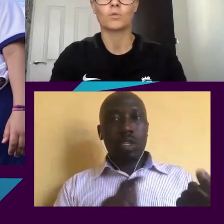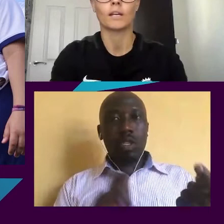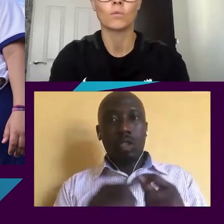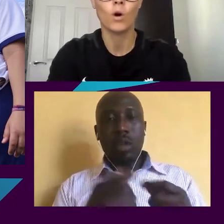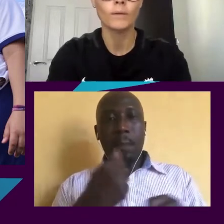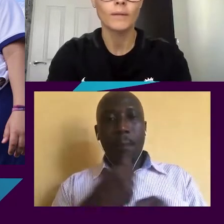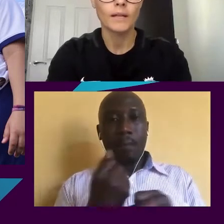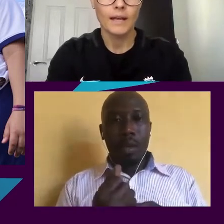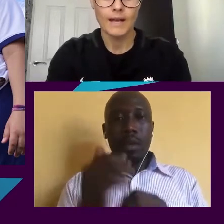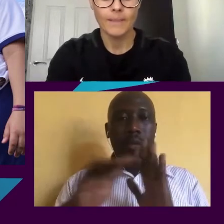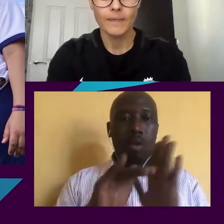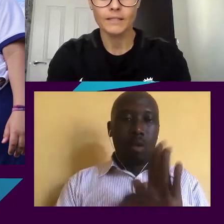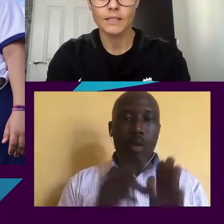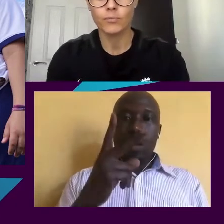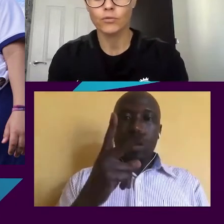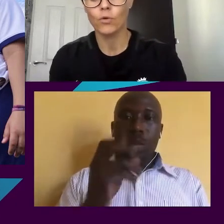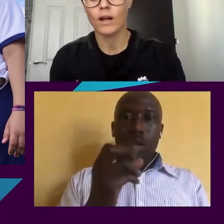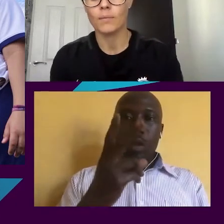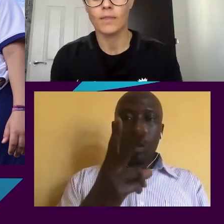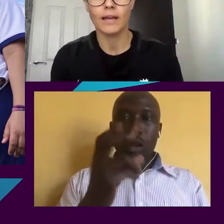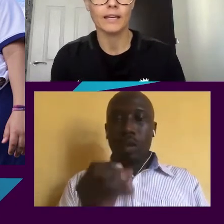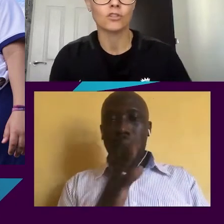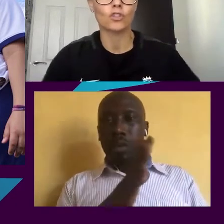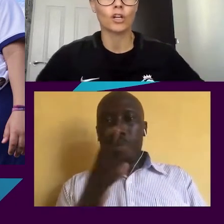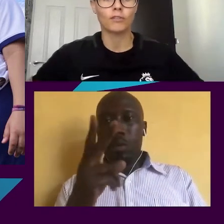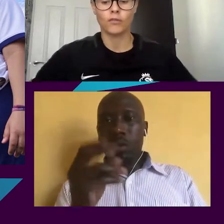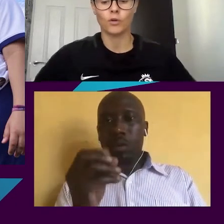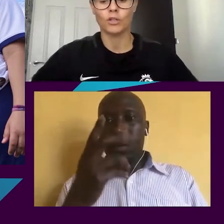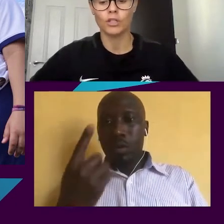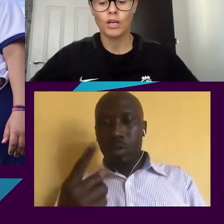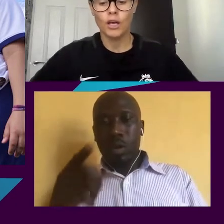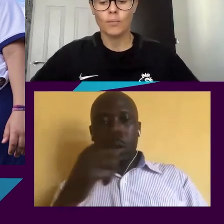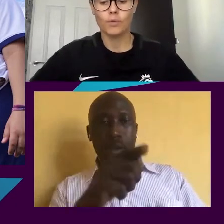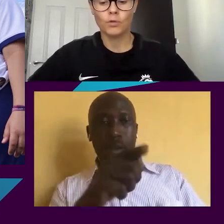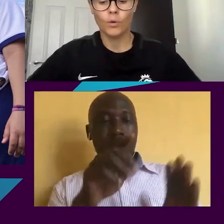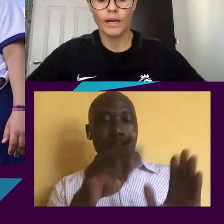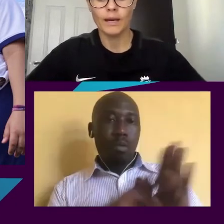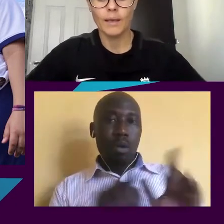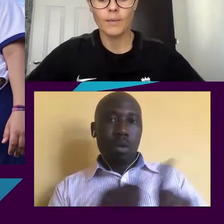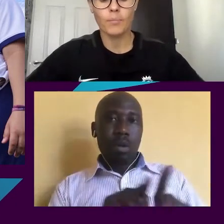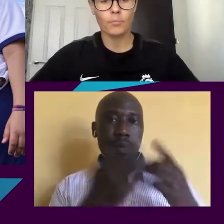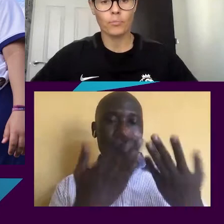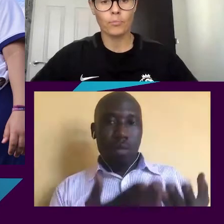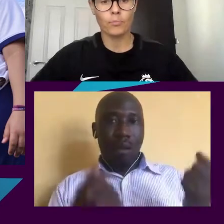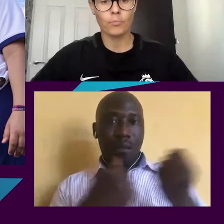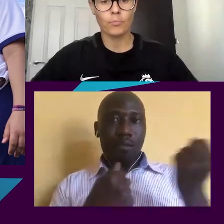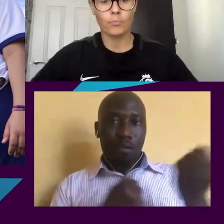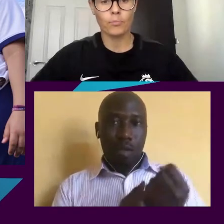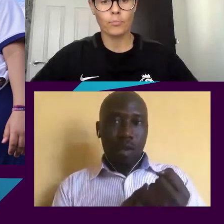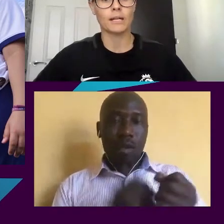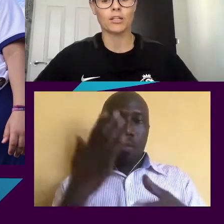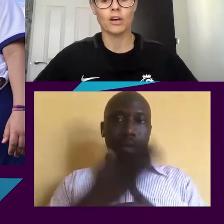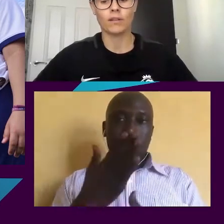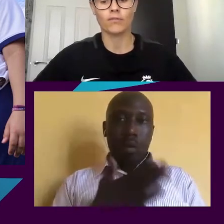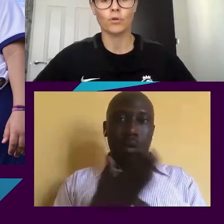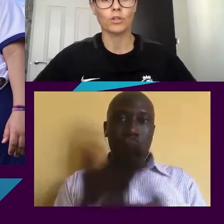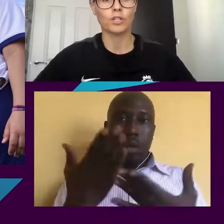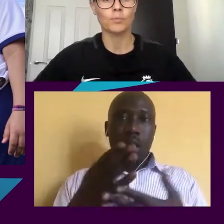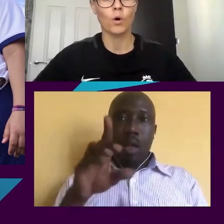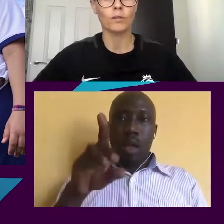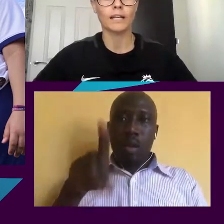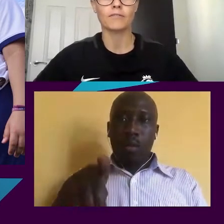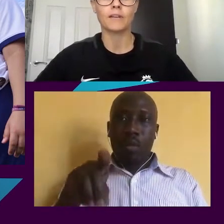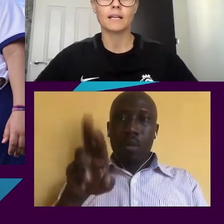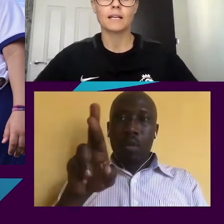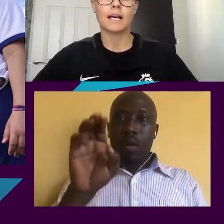and 2021. This is a programme that is jointly funded between the Premier League, the Premier League Charity Fund